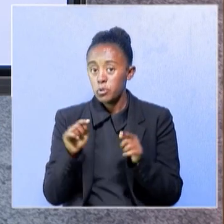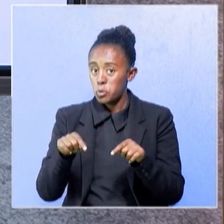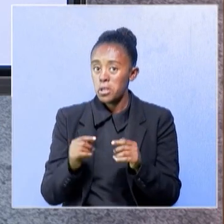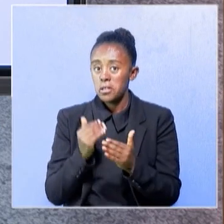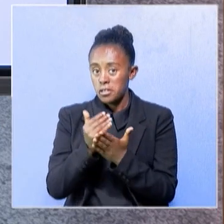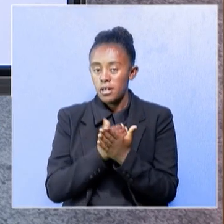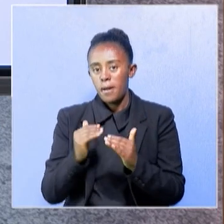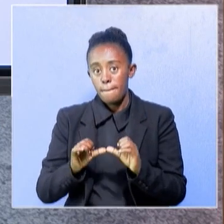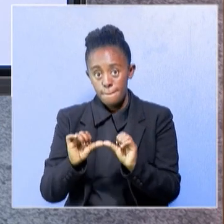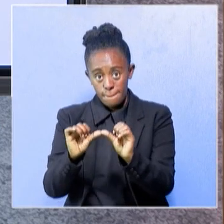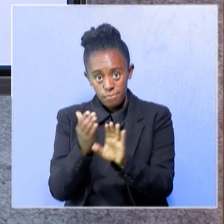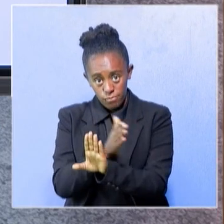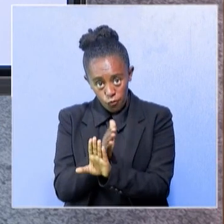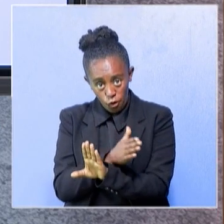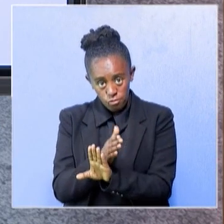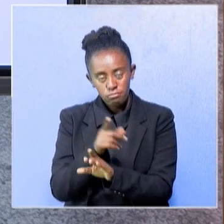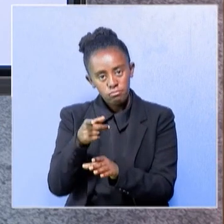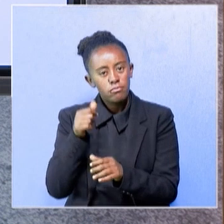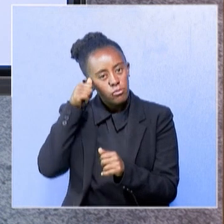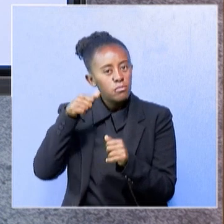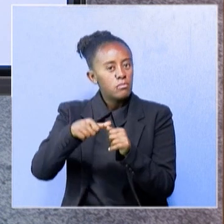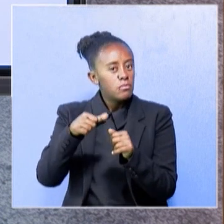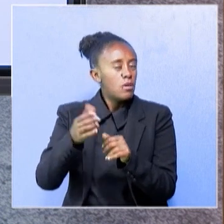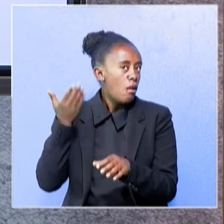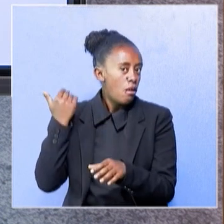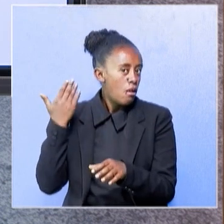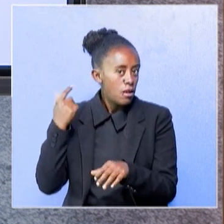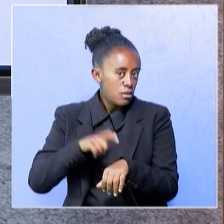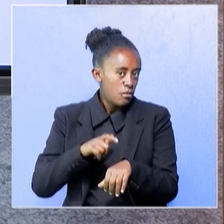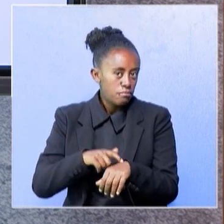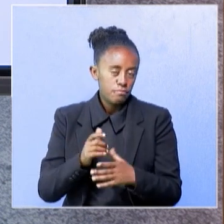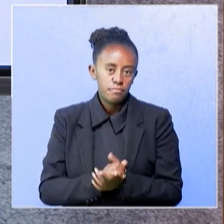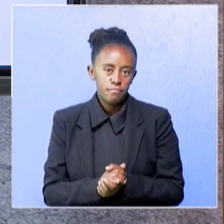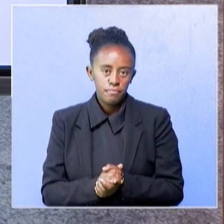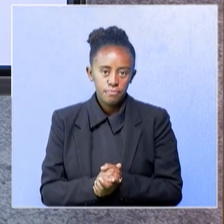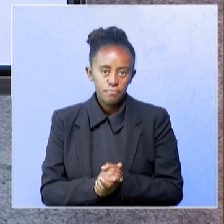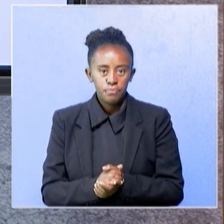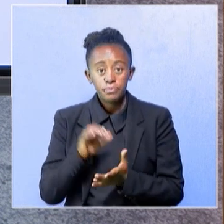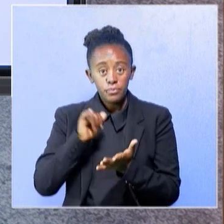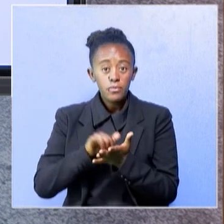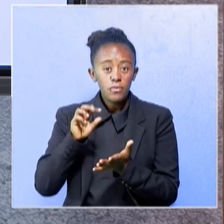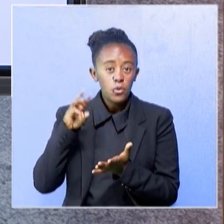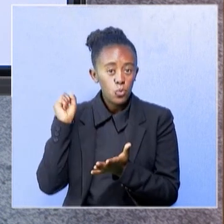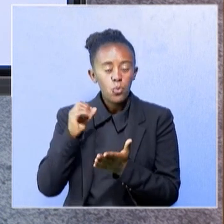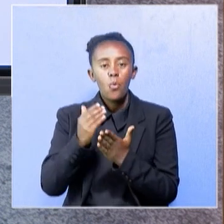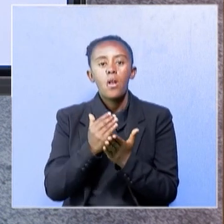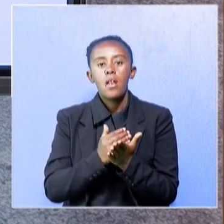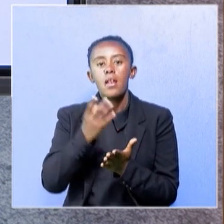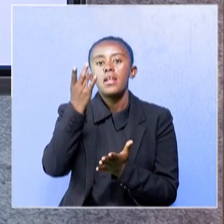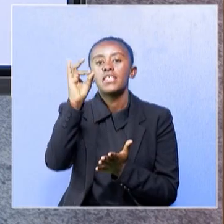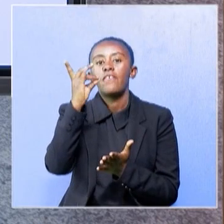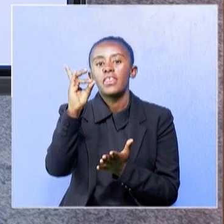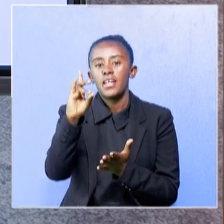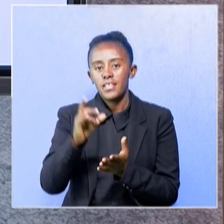lesson topic, students, I would like to remind you what we learned last lesson. That was Lesson